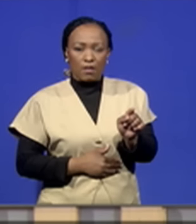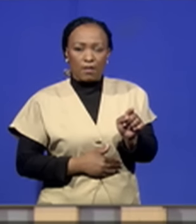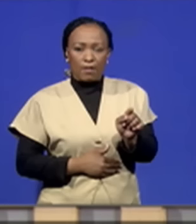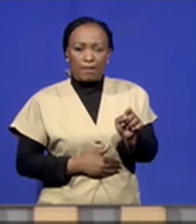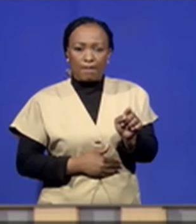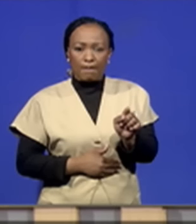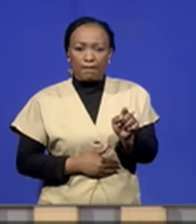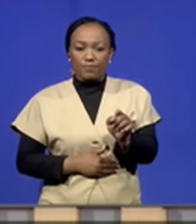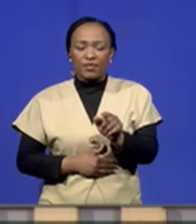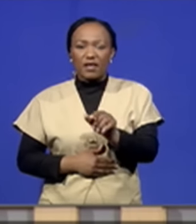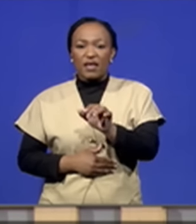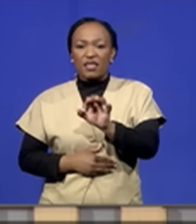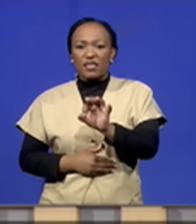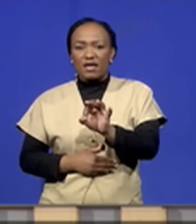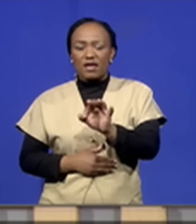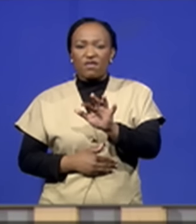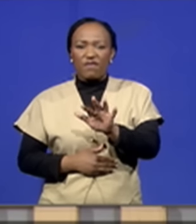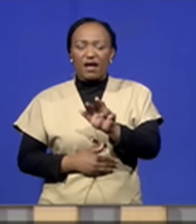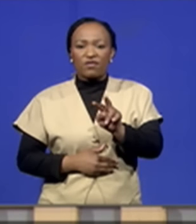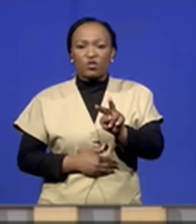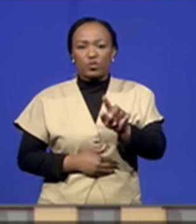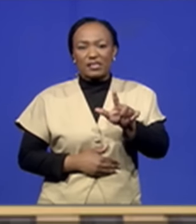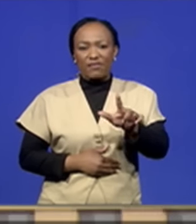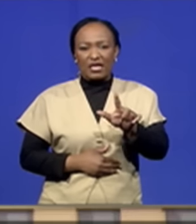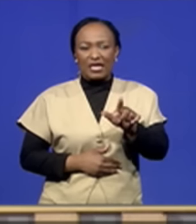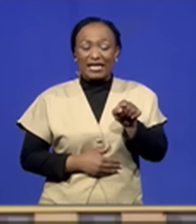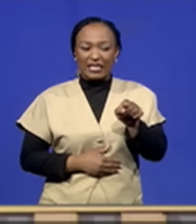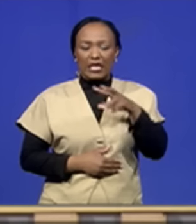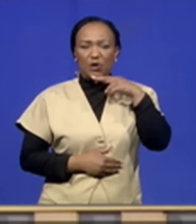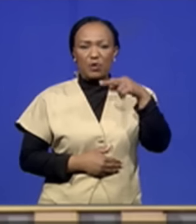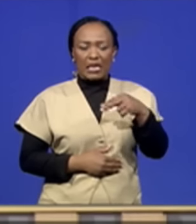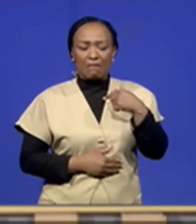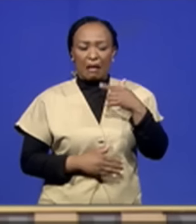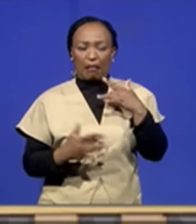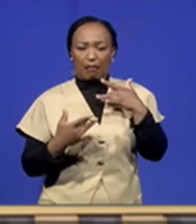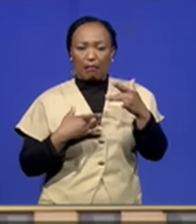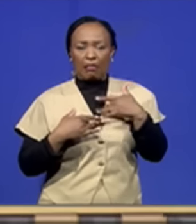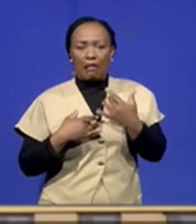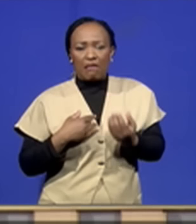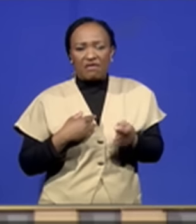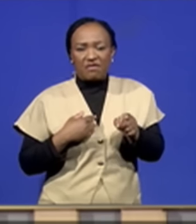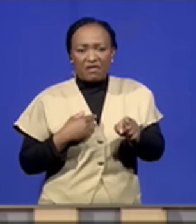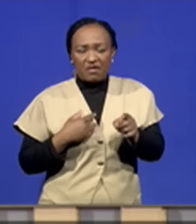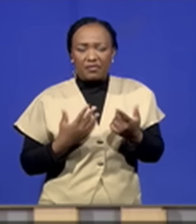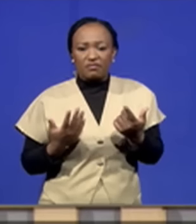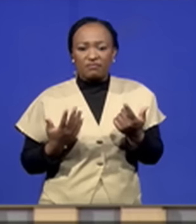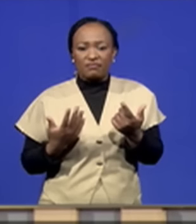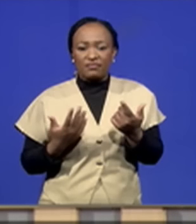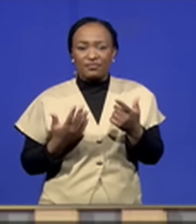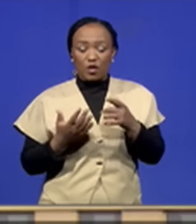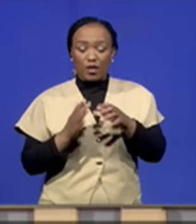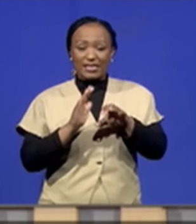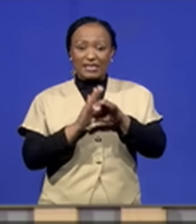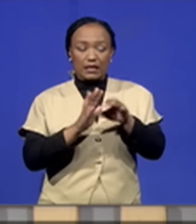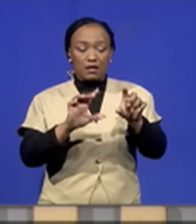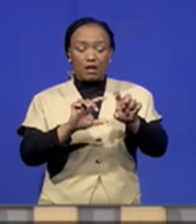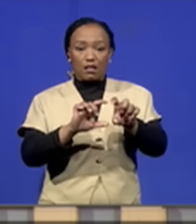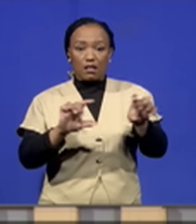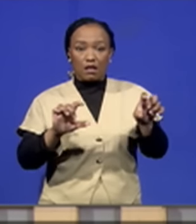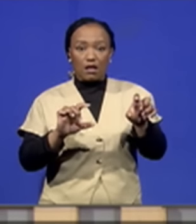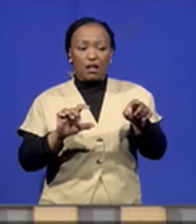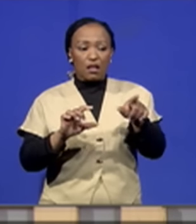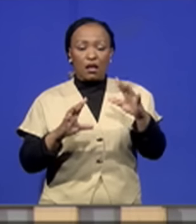Commissioners 3527 really bothers me. Then the assertion that, or the conclusion